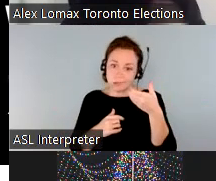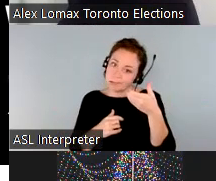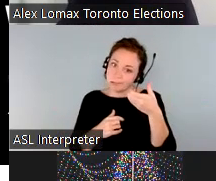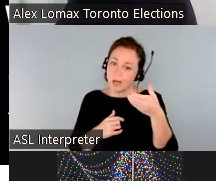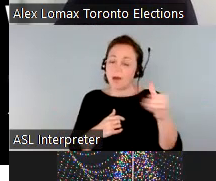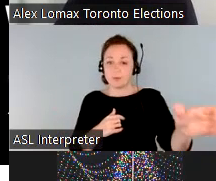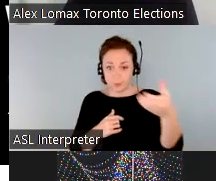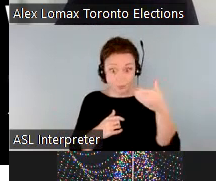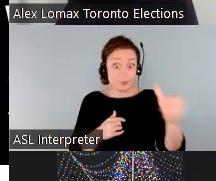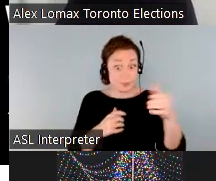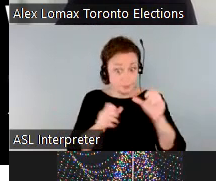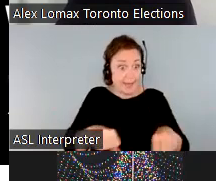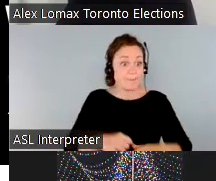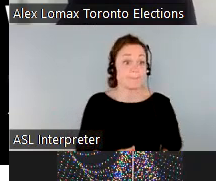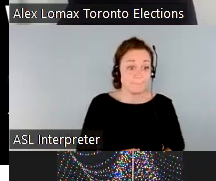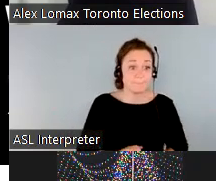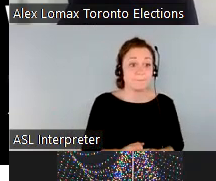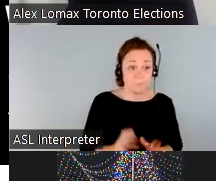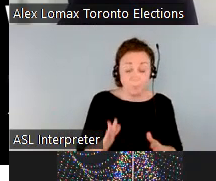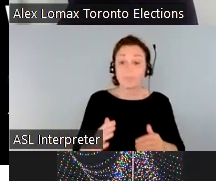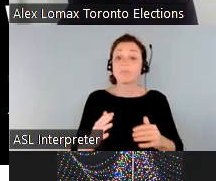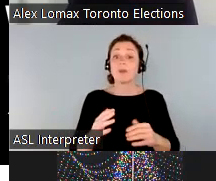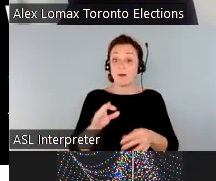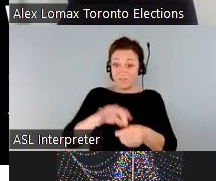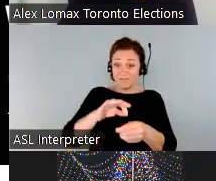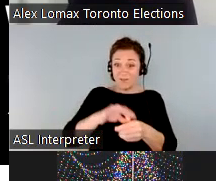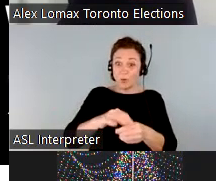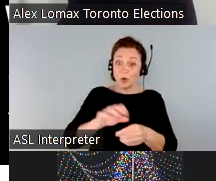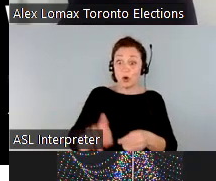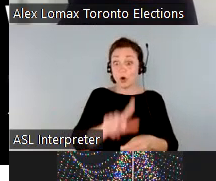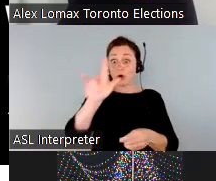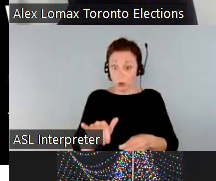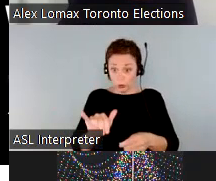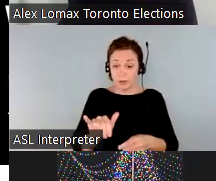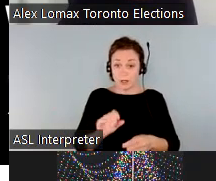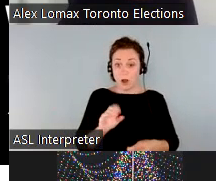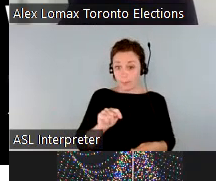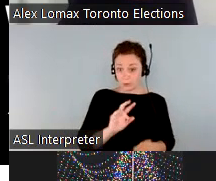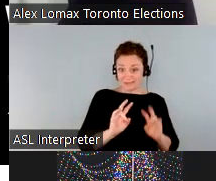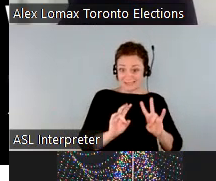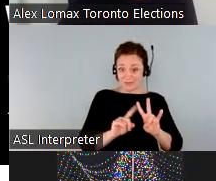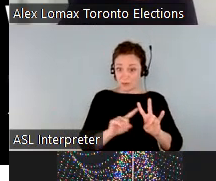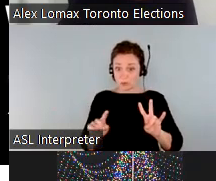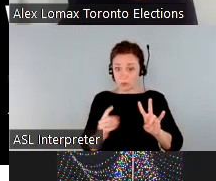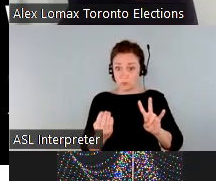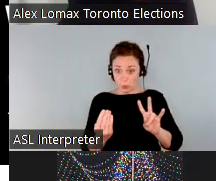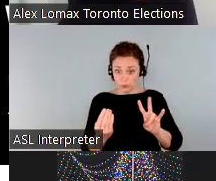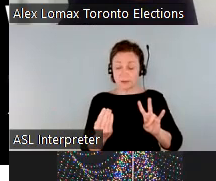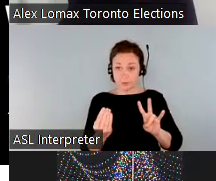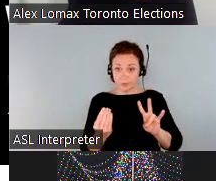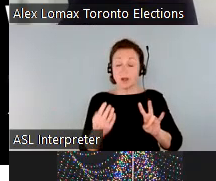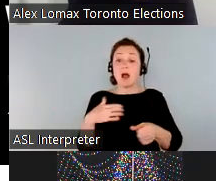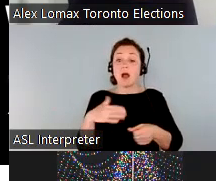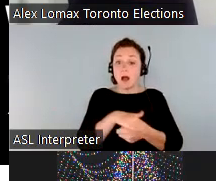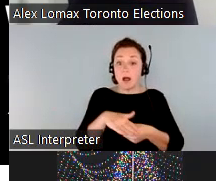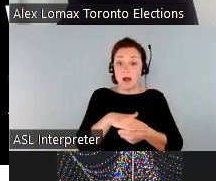they vote. Advanced vote. So advanced voting days will run from October 7th to 14th. There will be 2 advanced vote locations